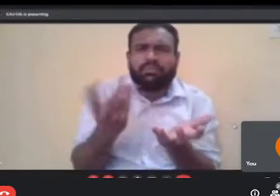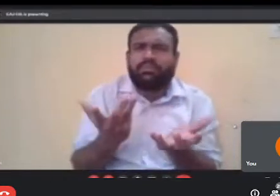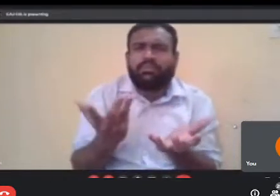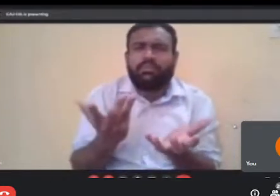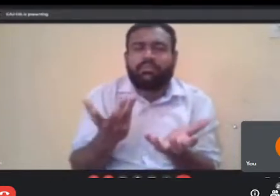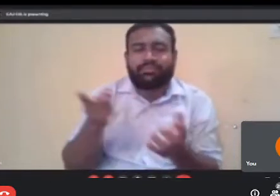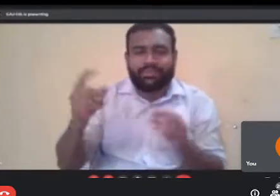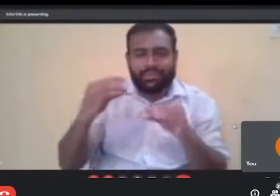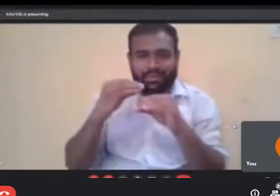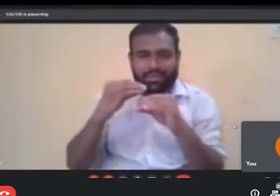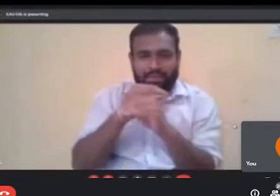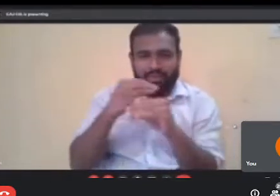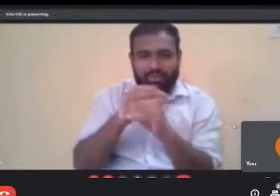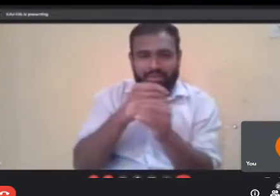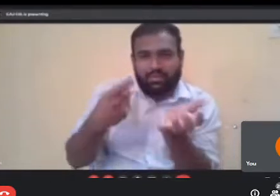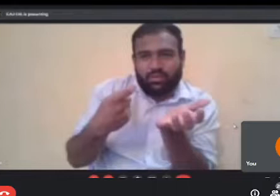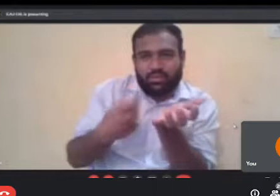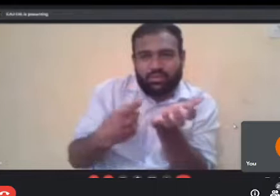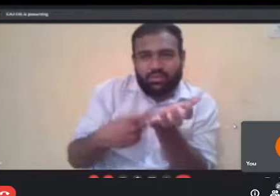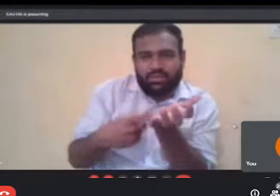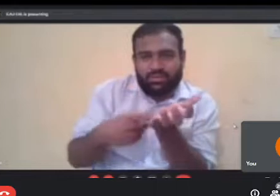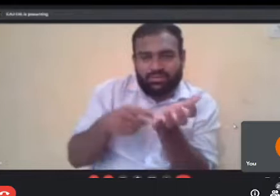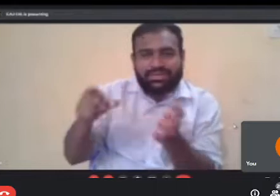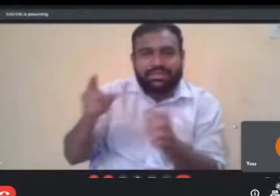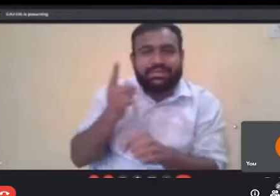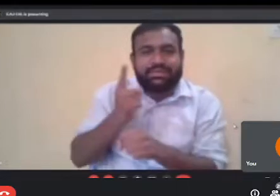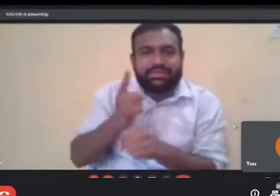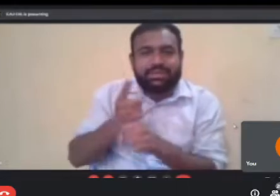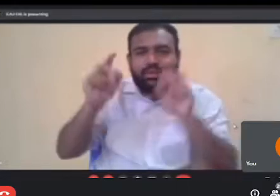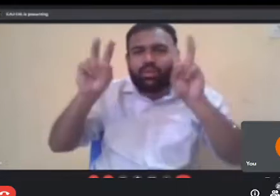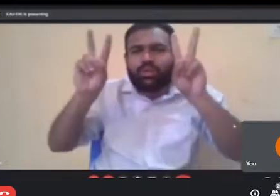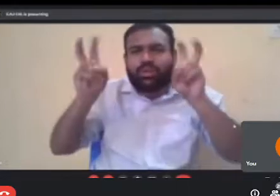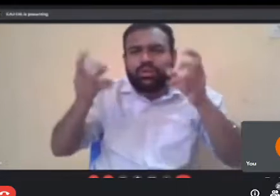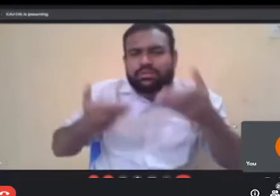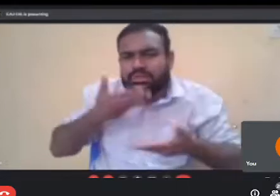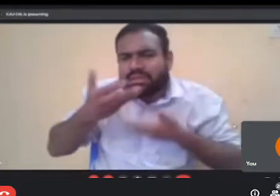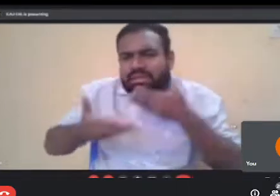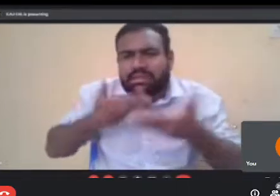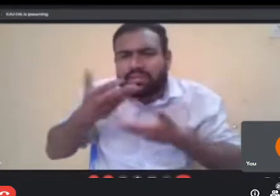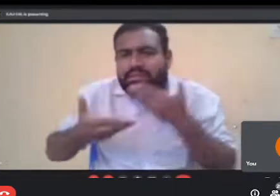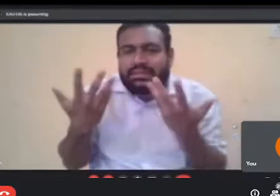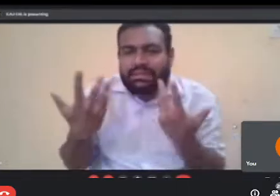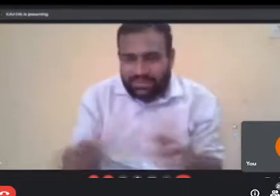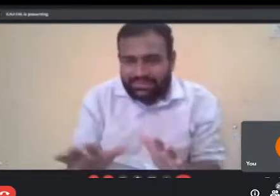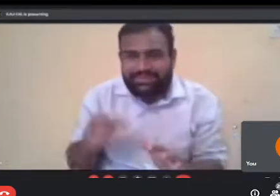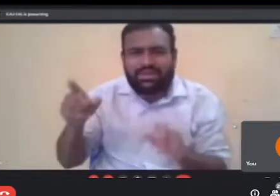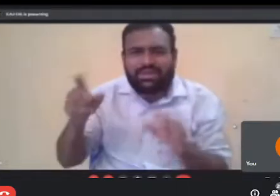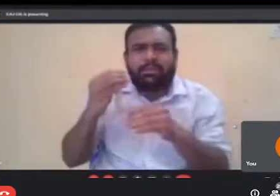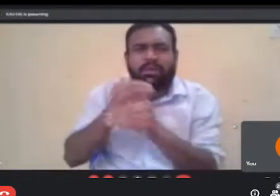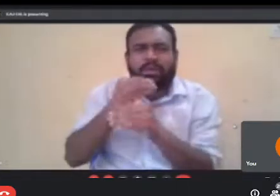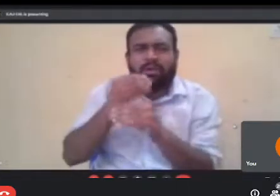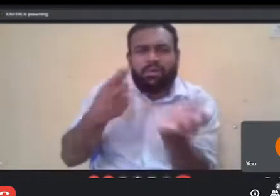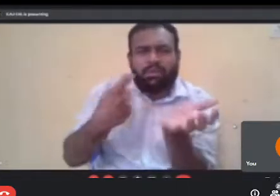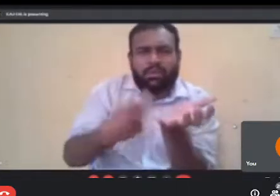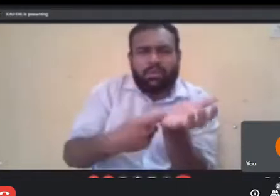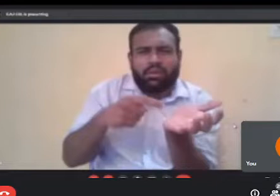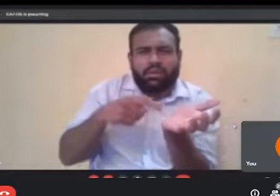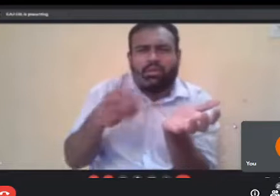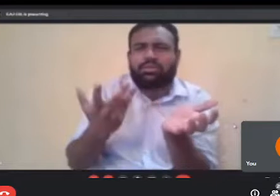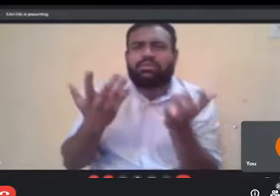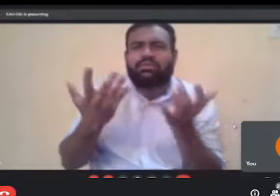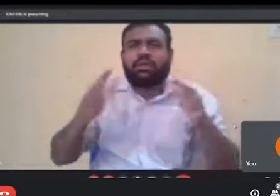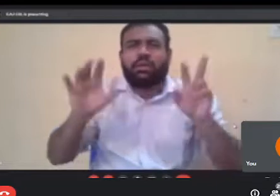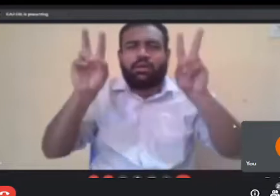we collect is about the multi rules, multi literacy and all, how to teach about